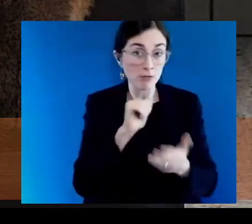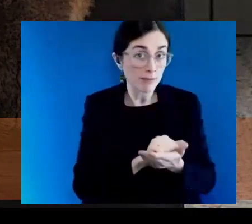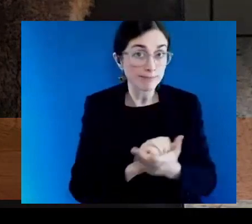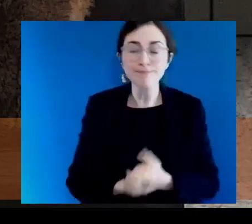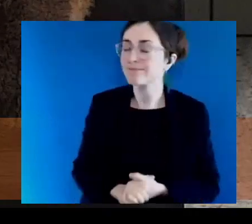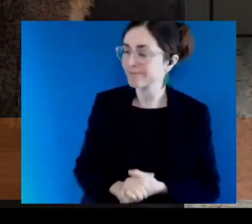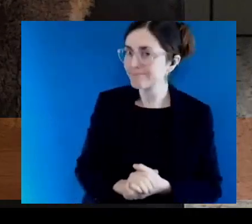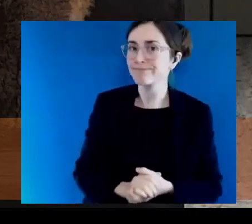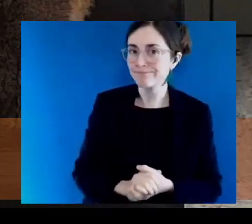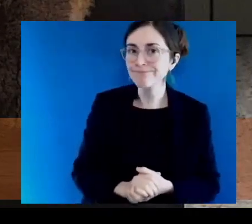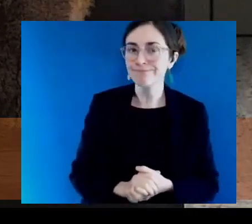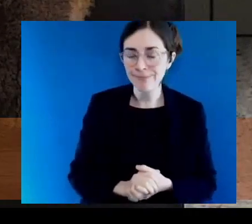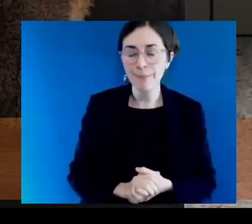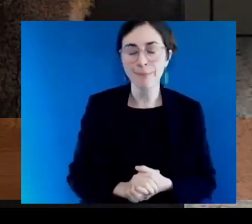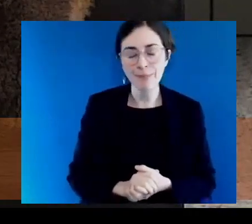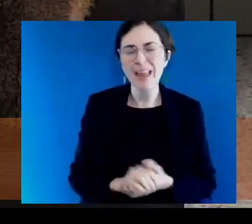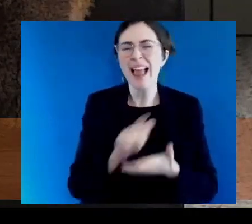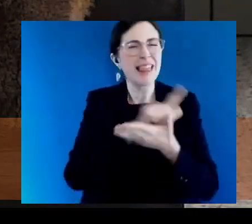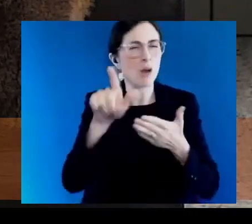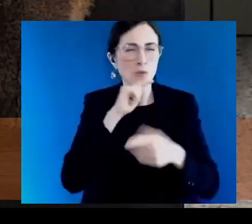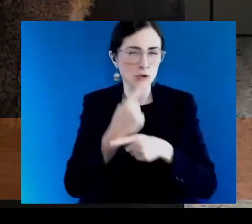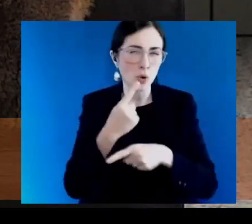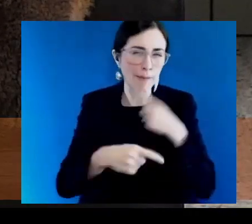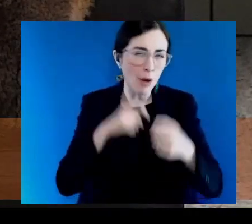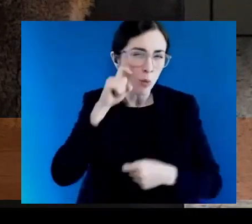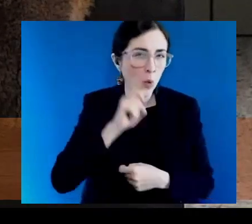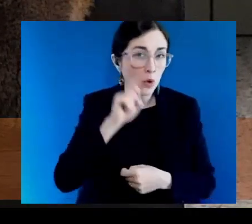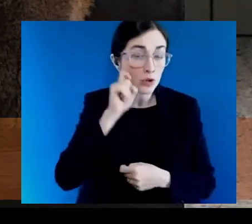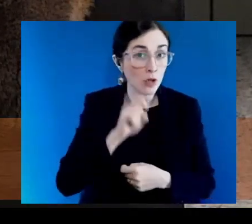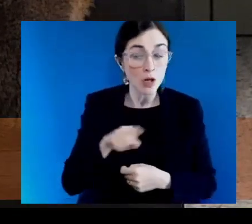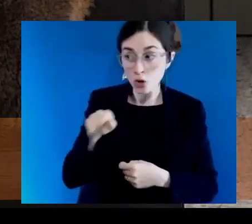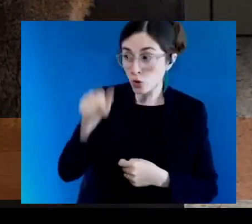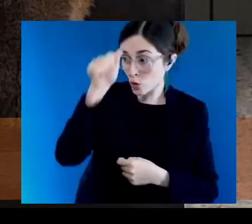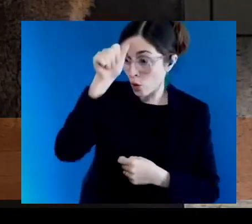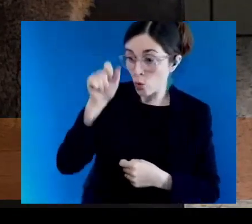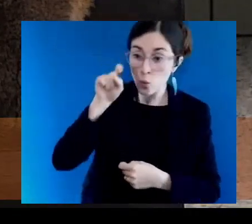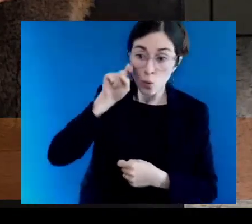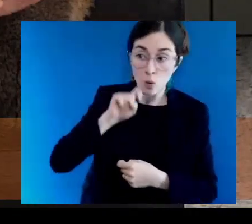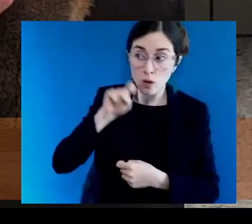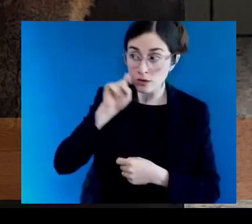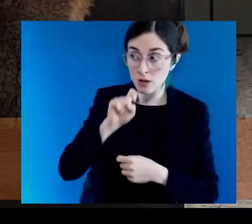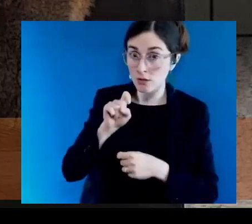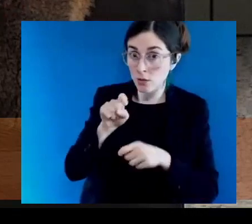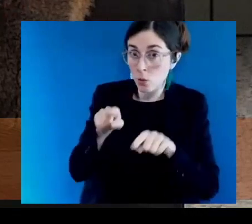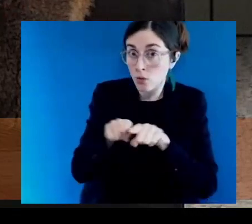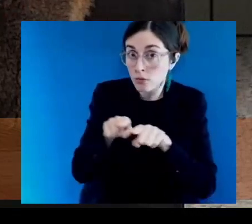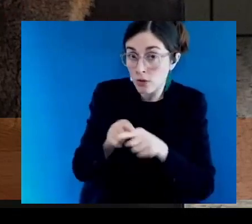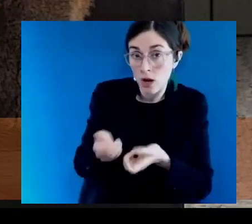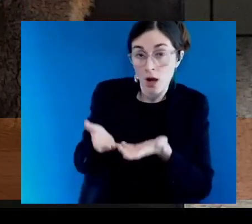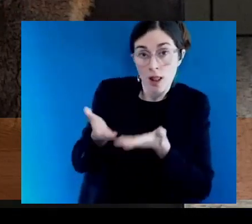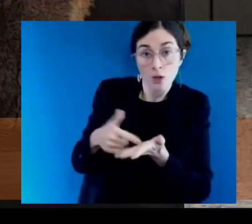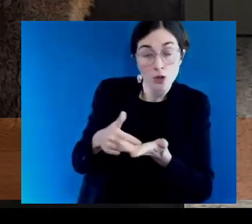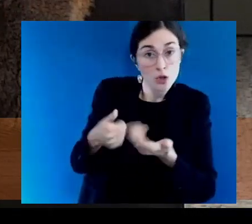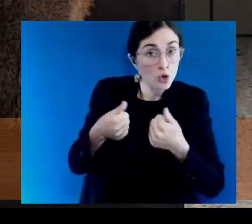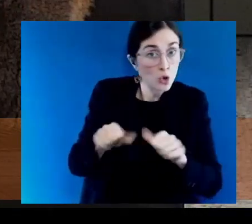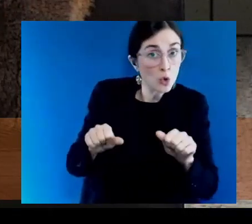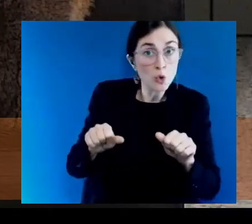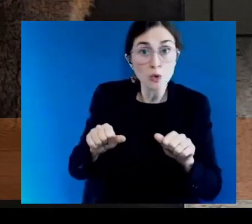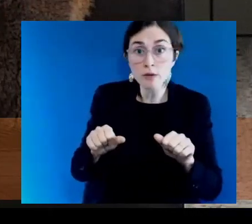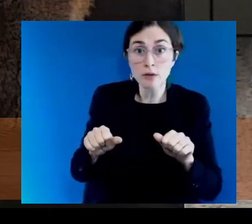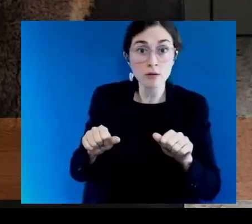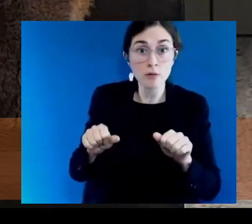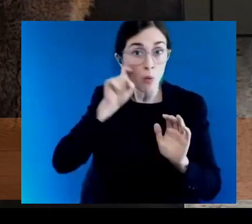come to water later, but do you know whether that also applies to water subject to current regulations for